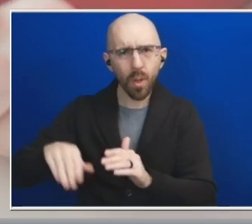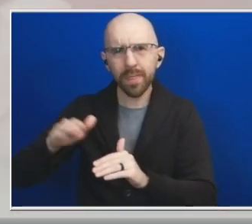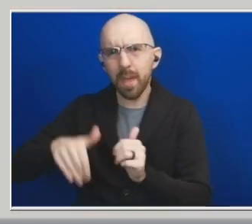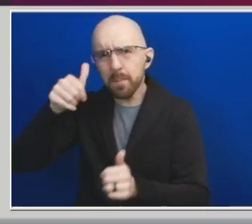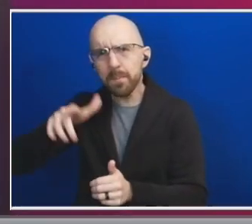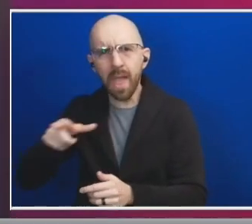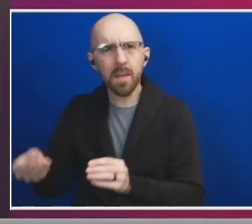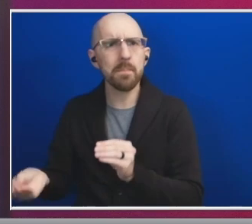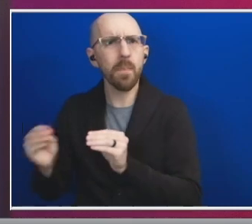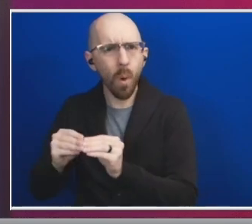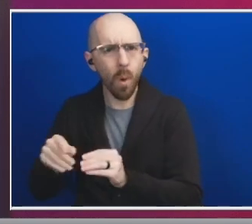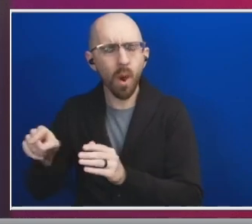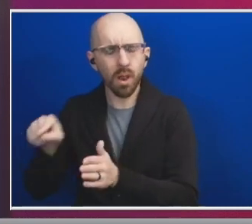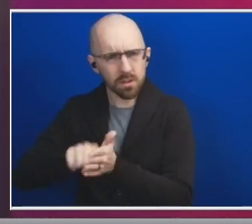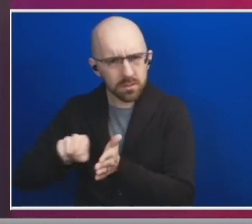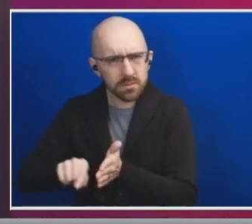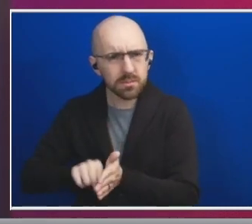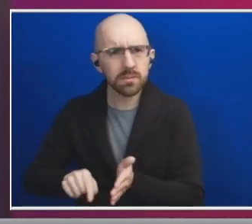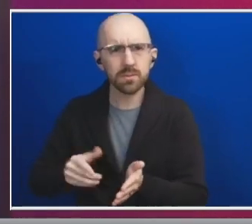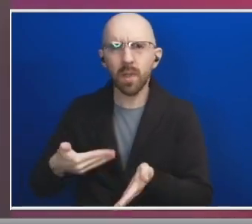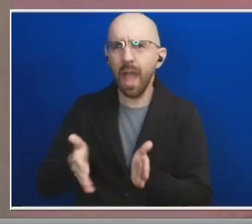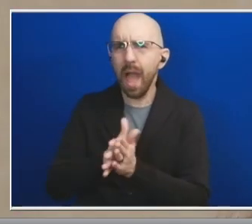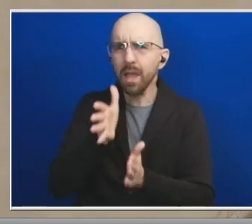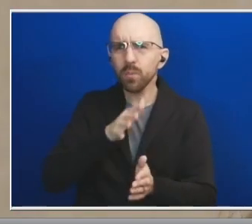asked a group of women for their take on women's health.